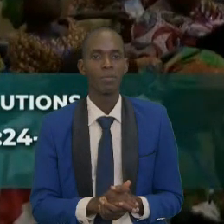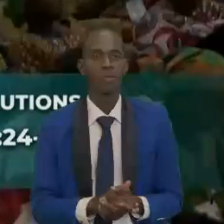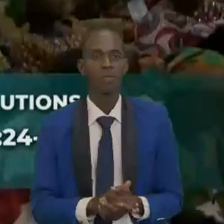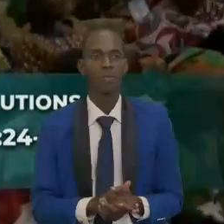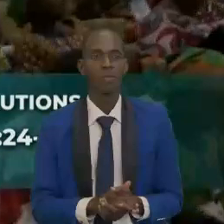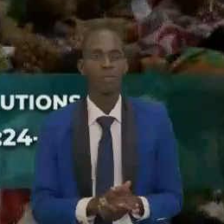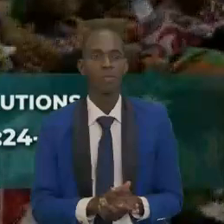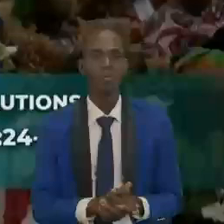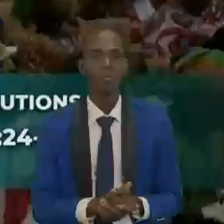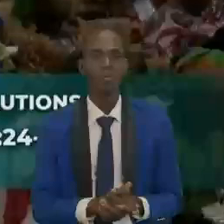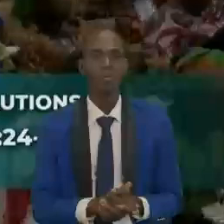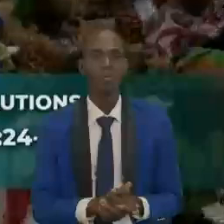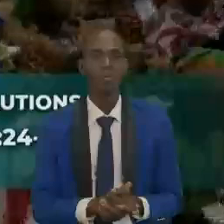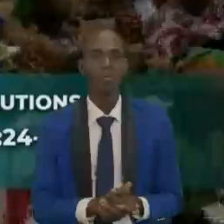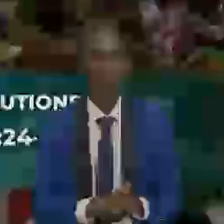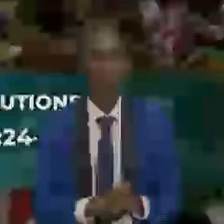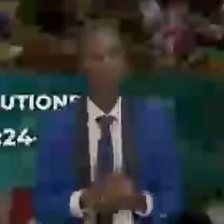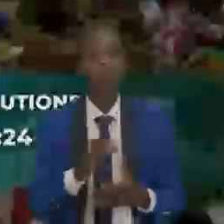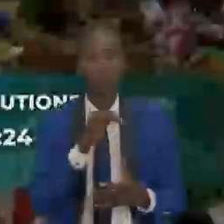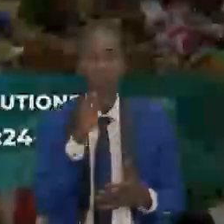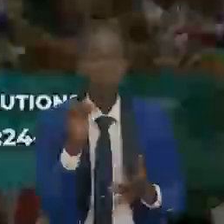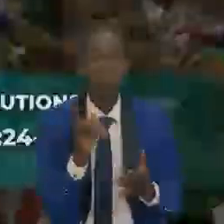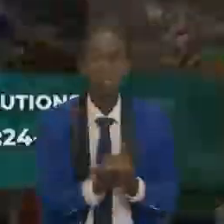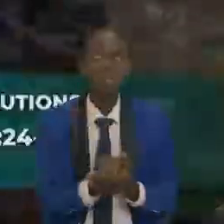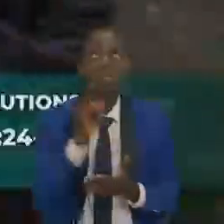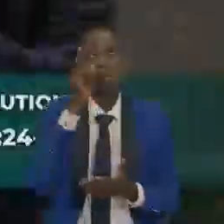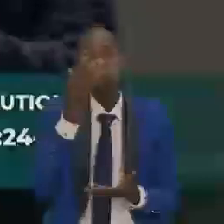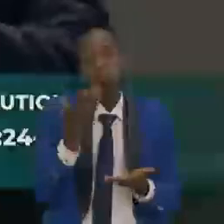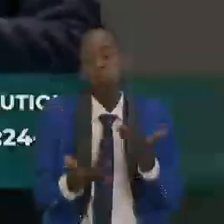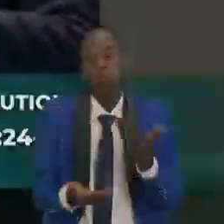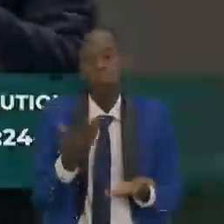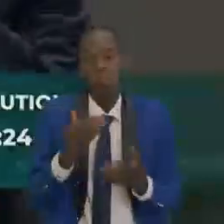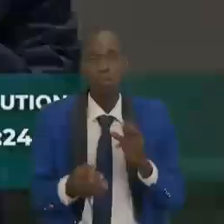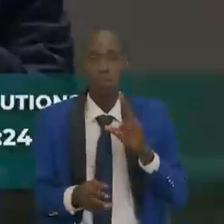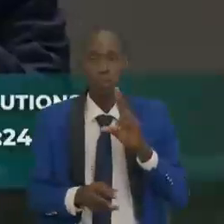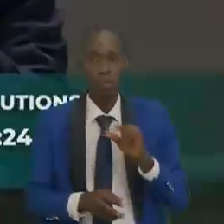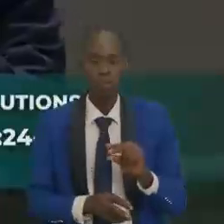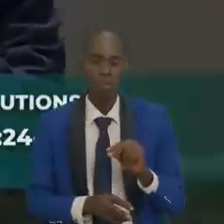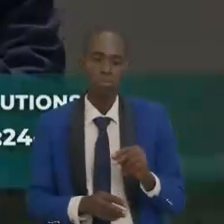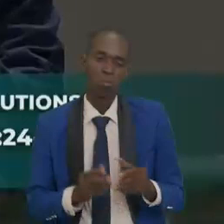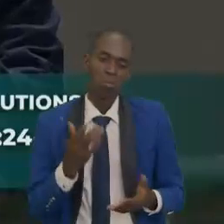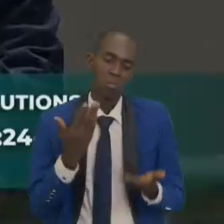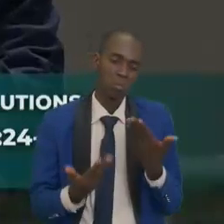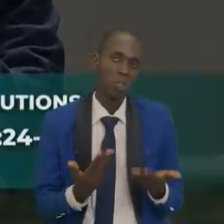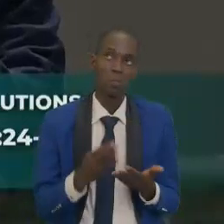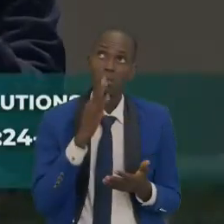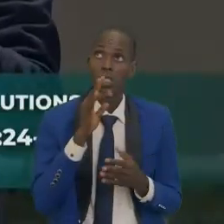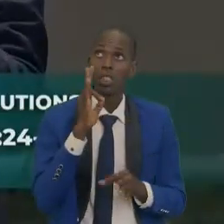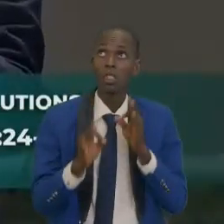not that he may if he's happy if it's sad